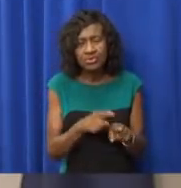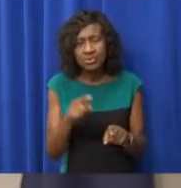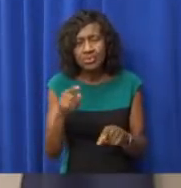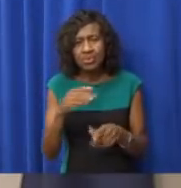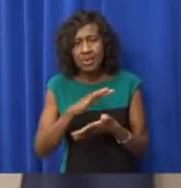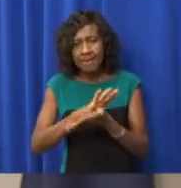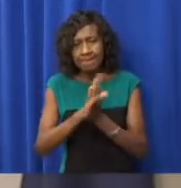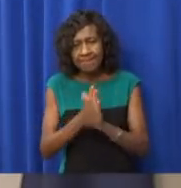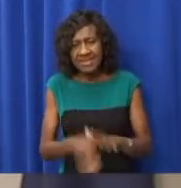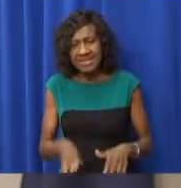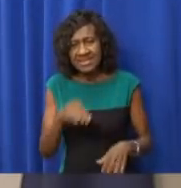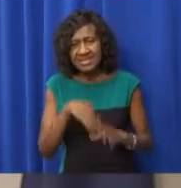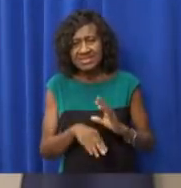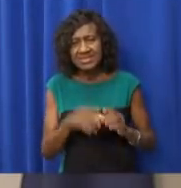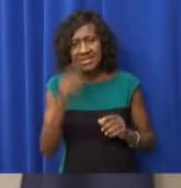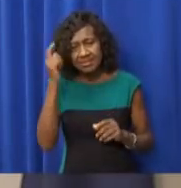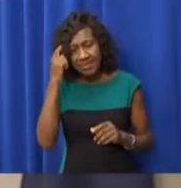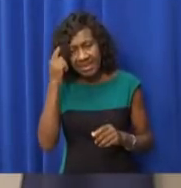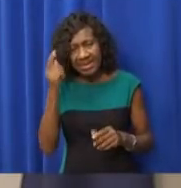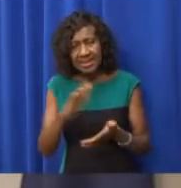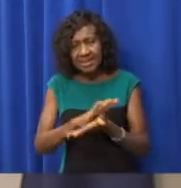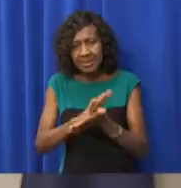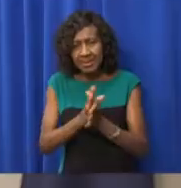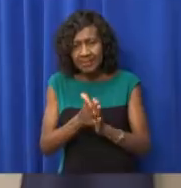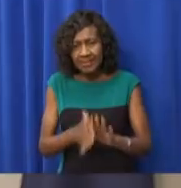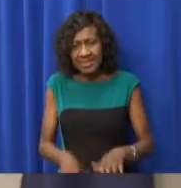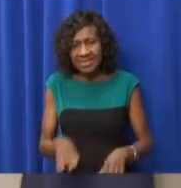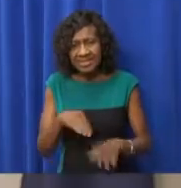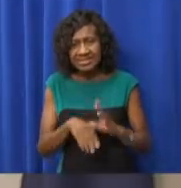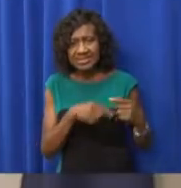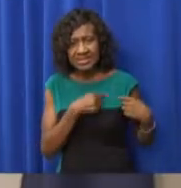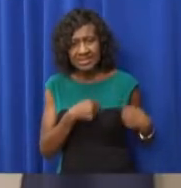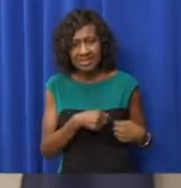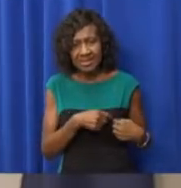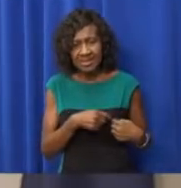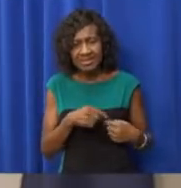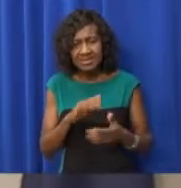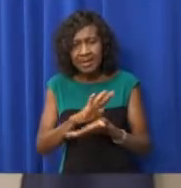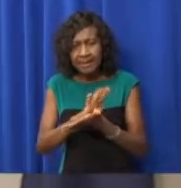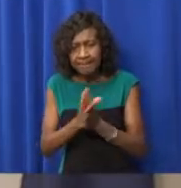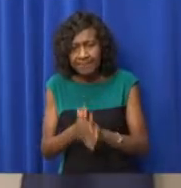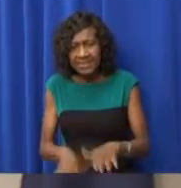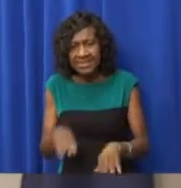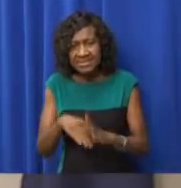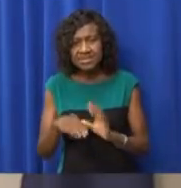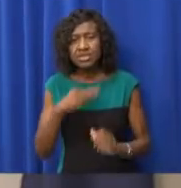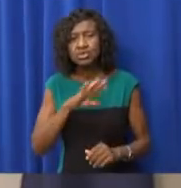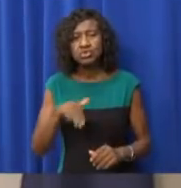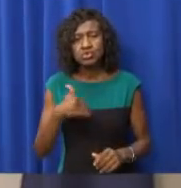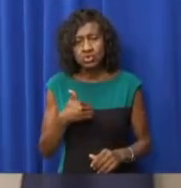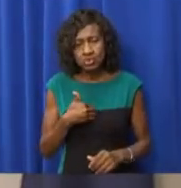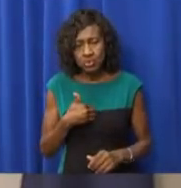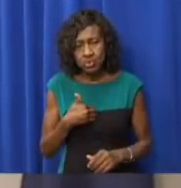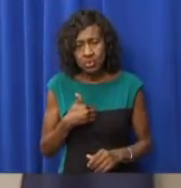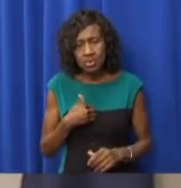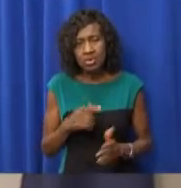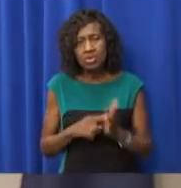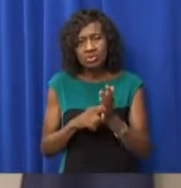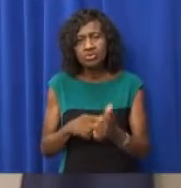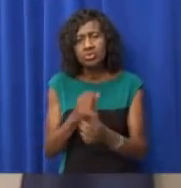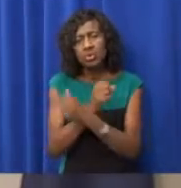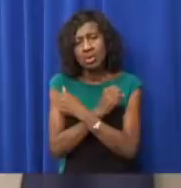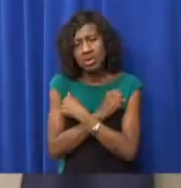in the heart, peace in the soul. It is magnified by laughter, love, and faith from